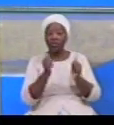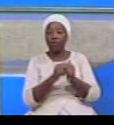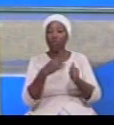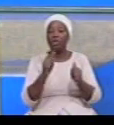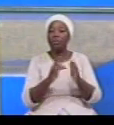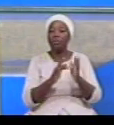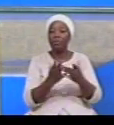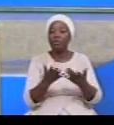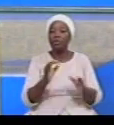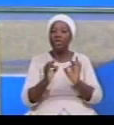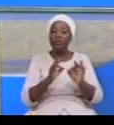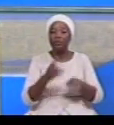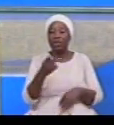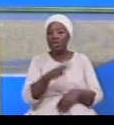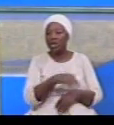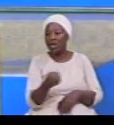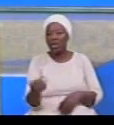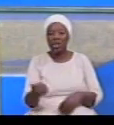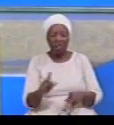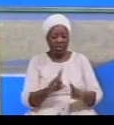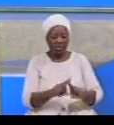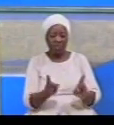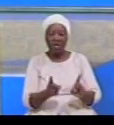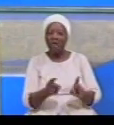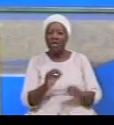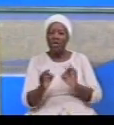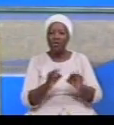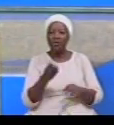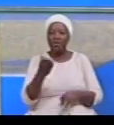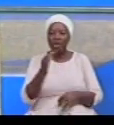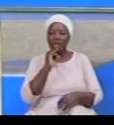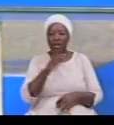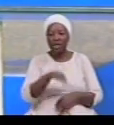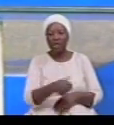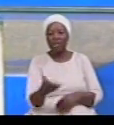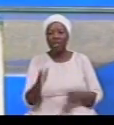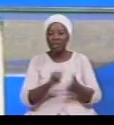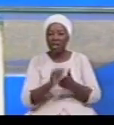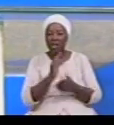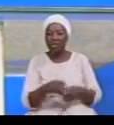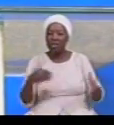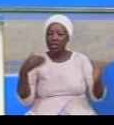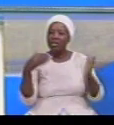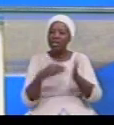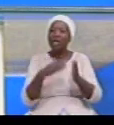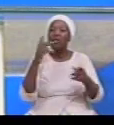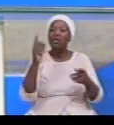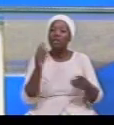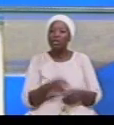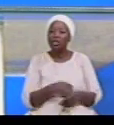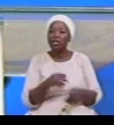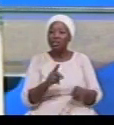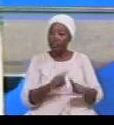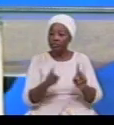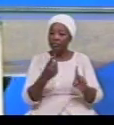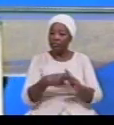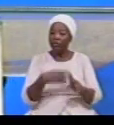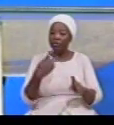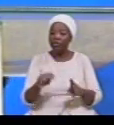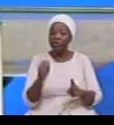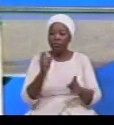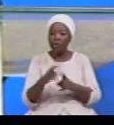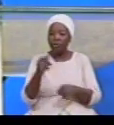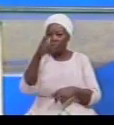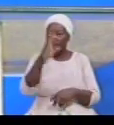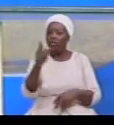of difference, if there is anything that is contrary to the word of God, you have it in